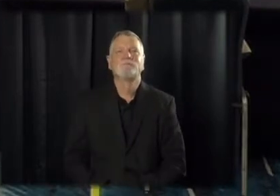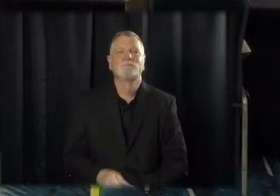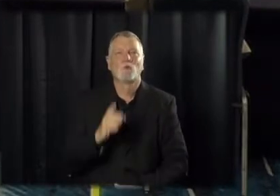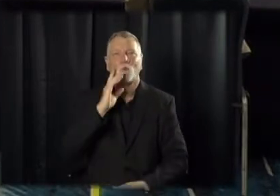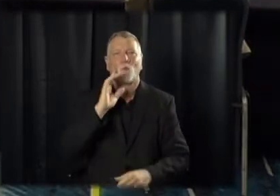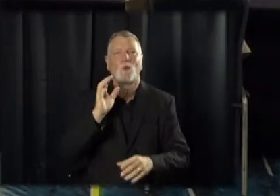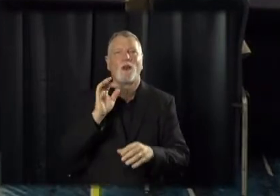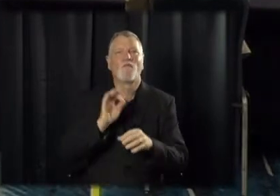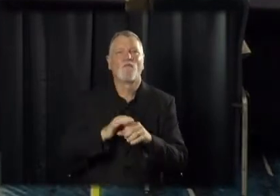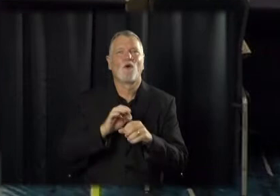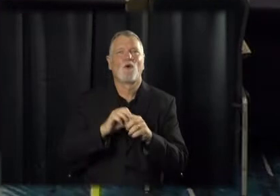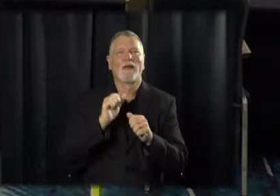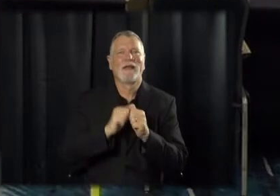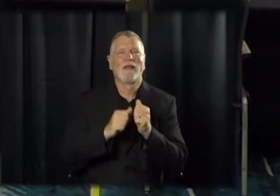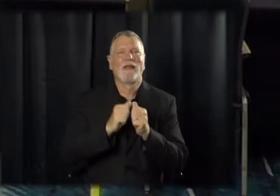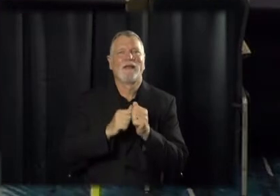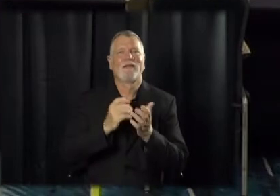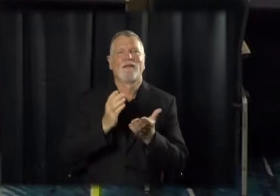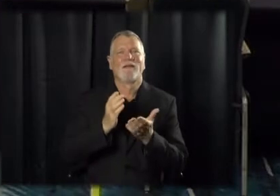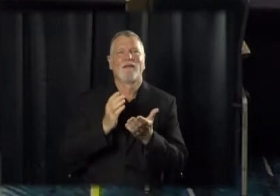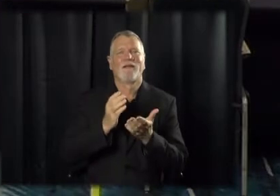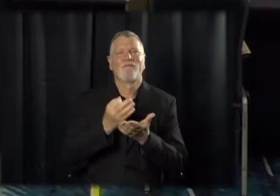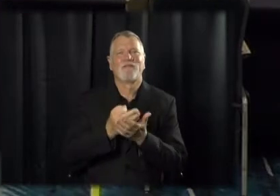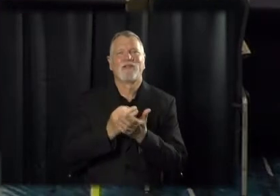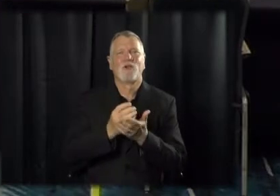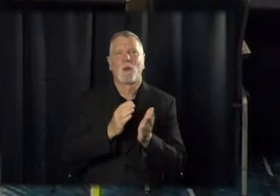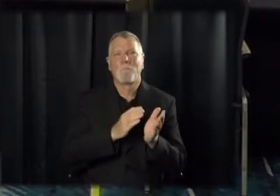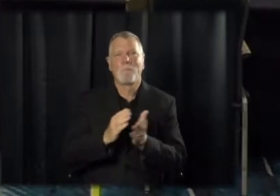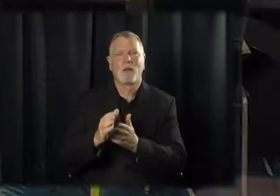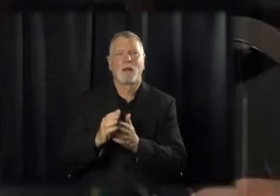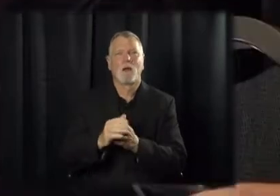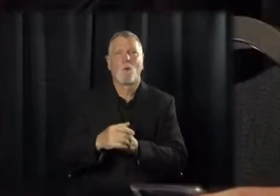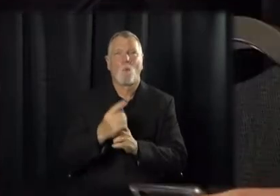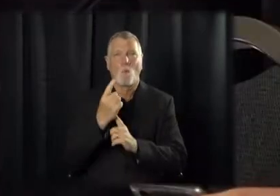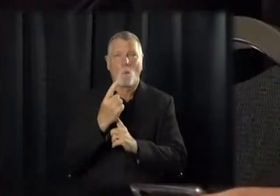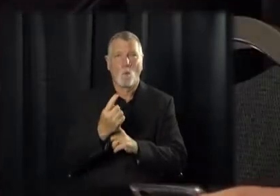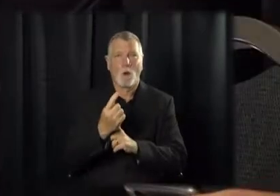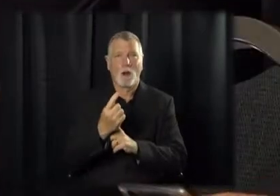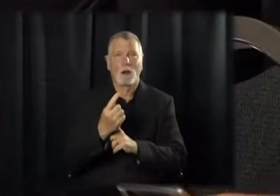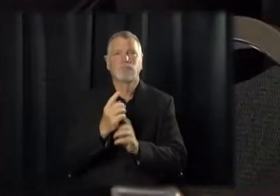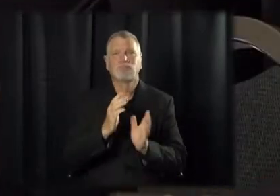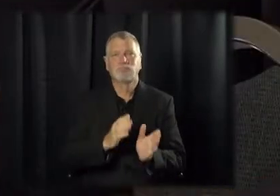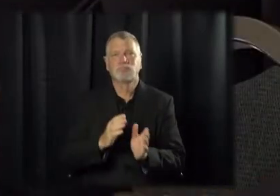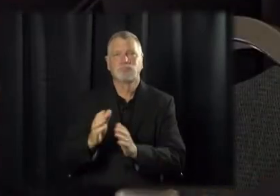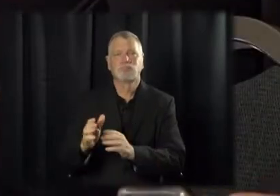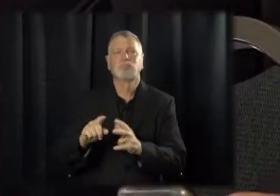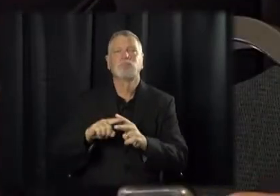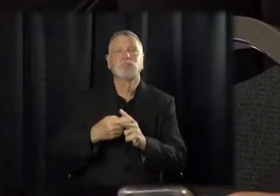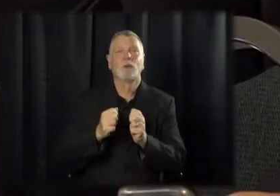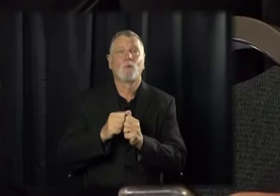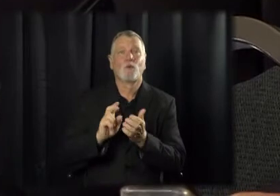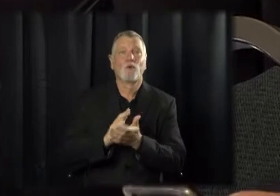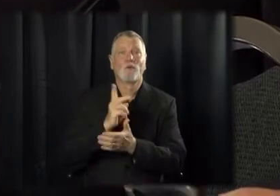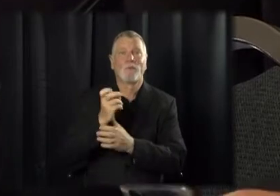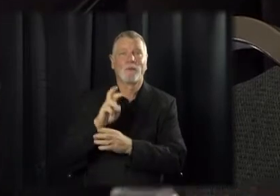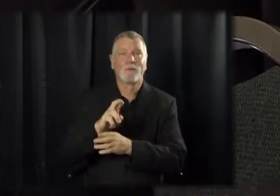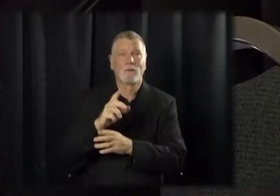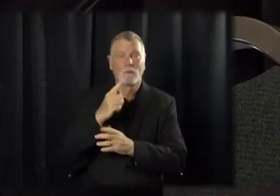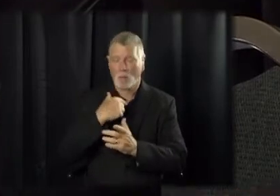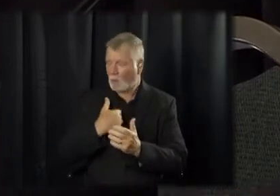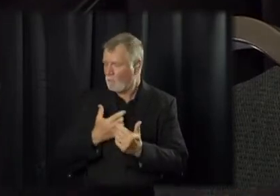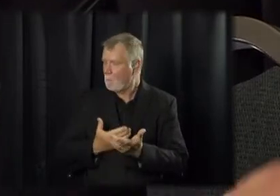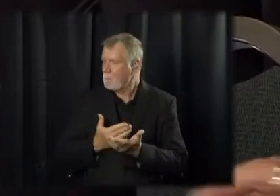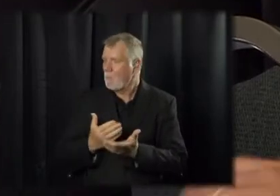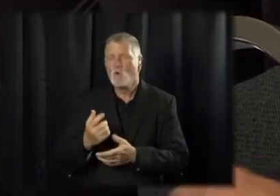vote on each of the fiscal plans separately, one by one. So starting with UPR, is there a